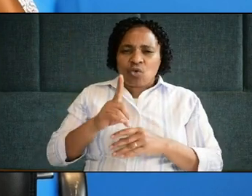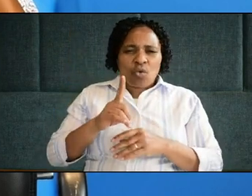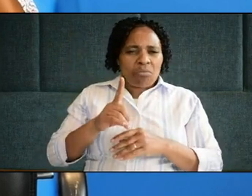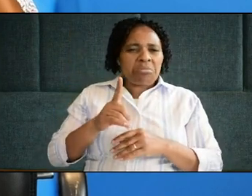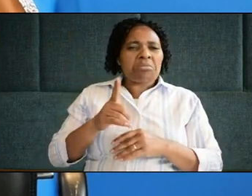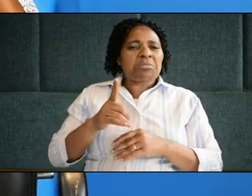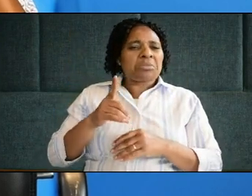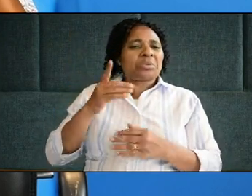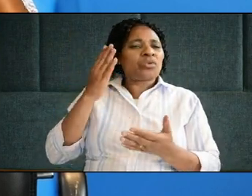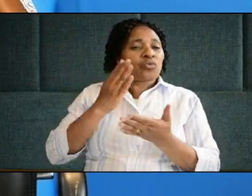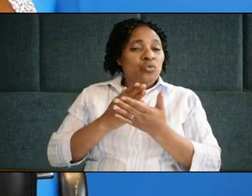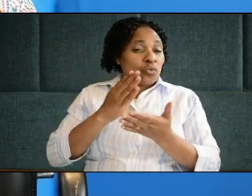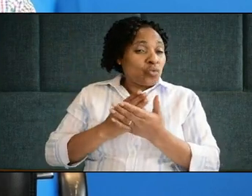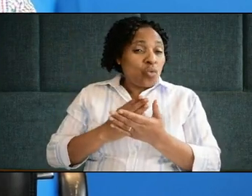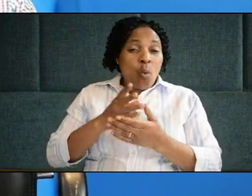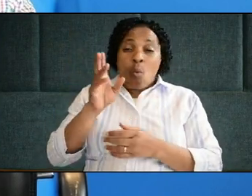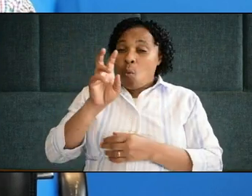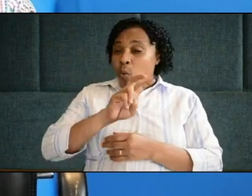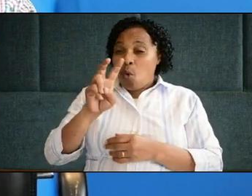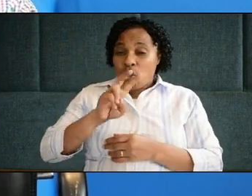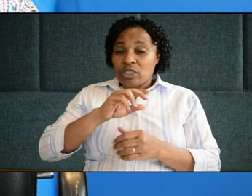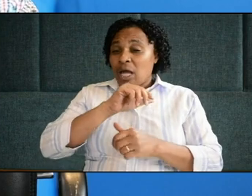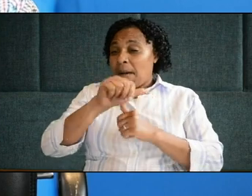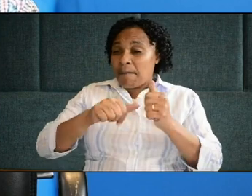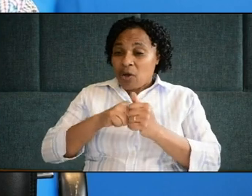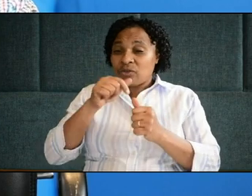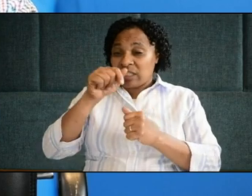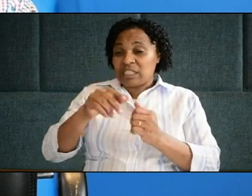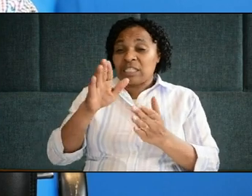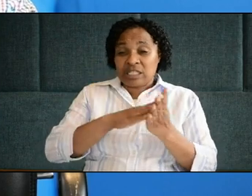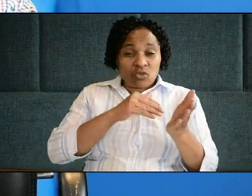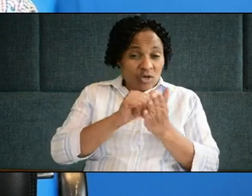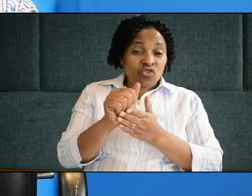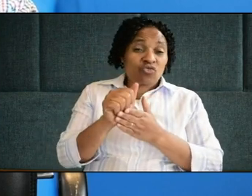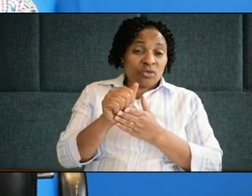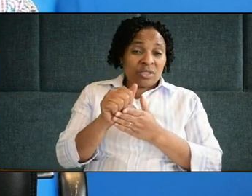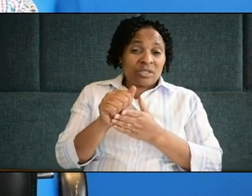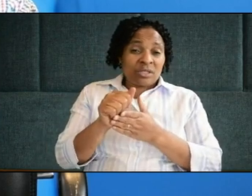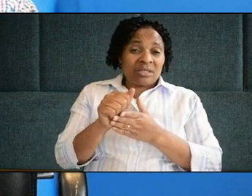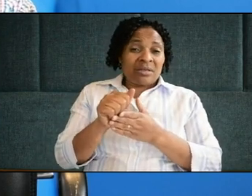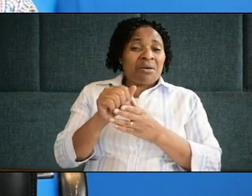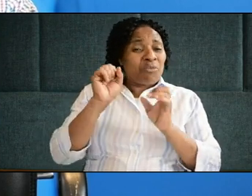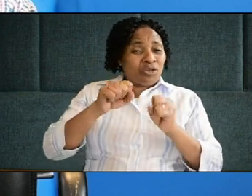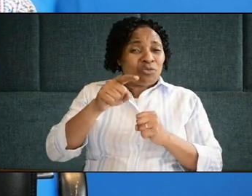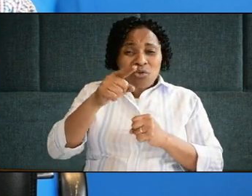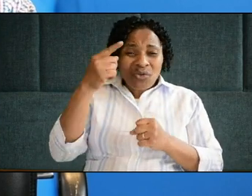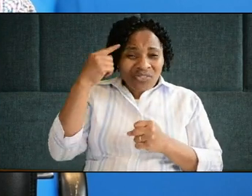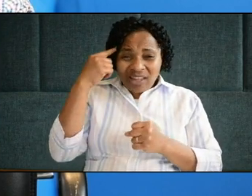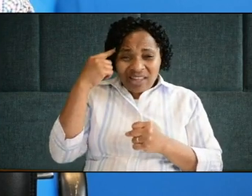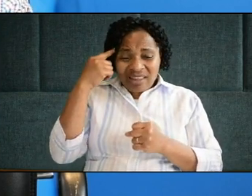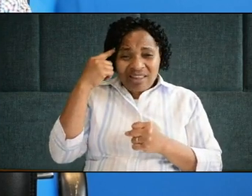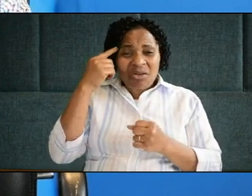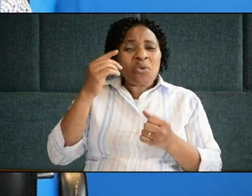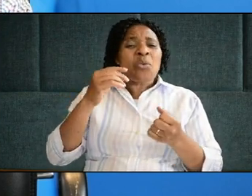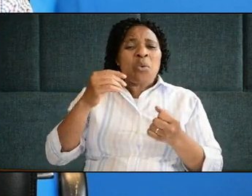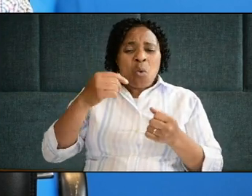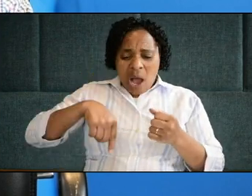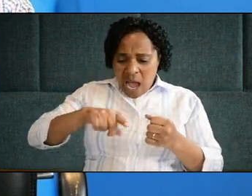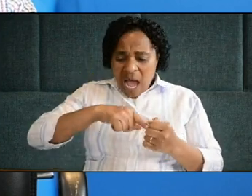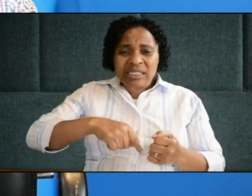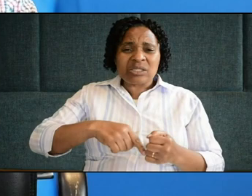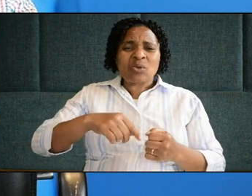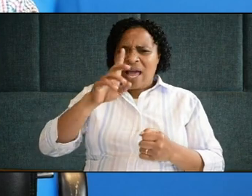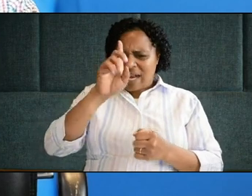should really watch out for these distractions, because you might think that we are very religious,